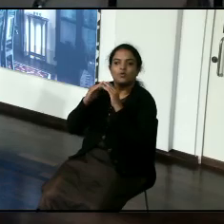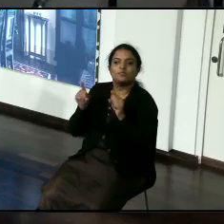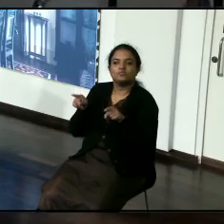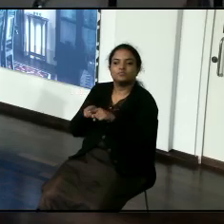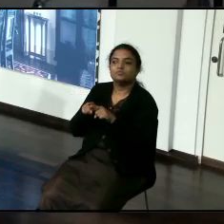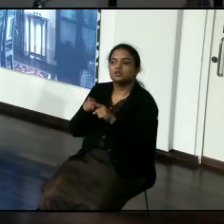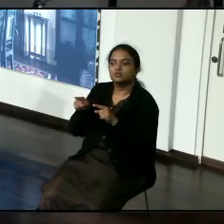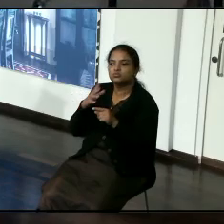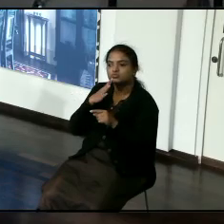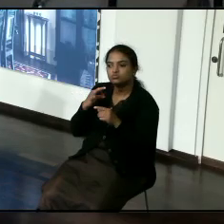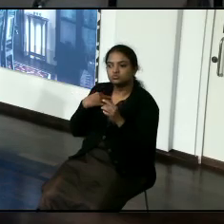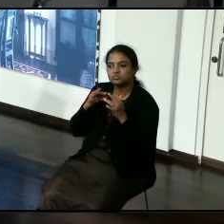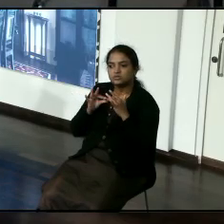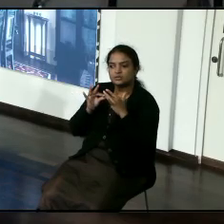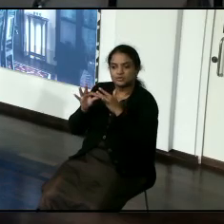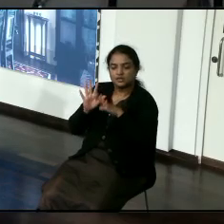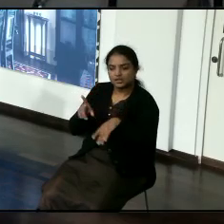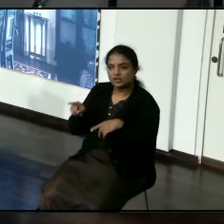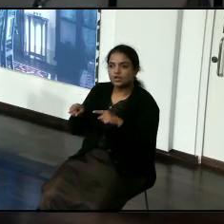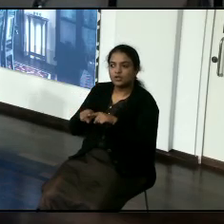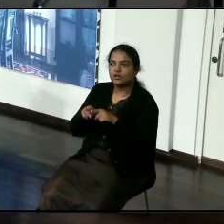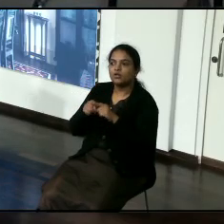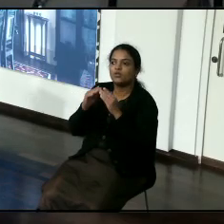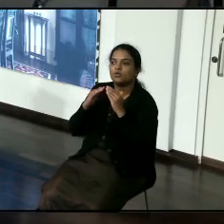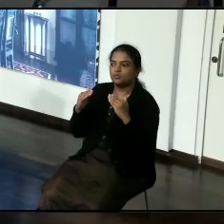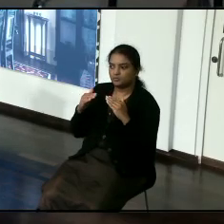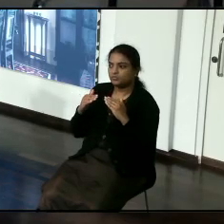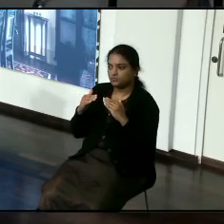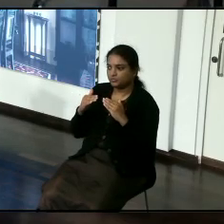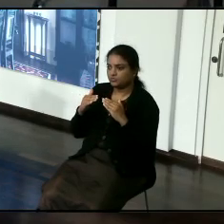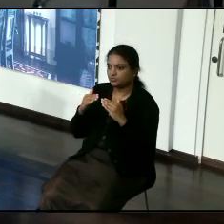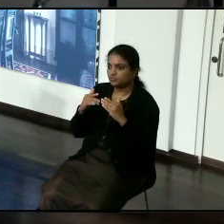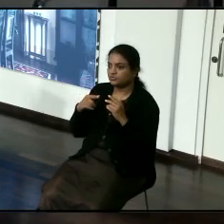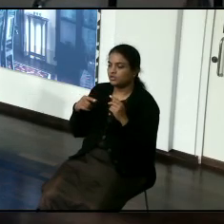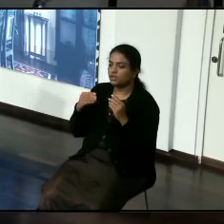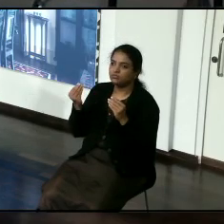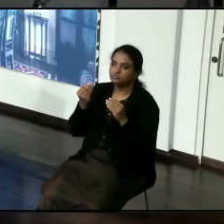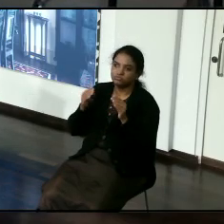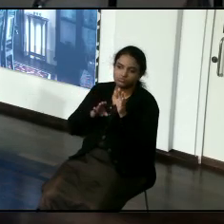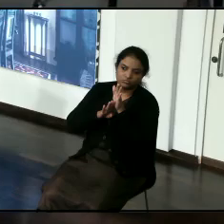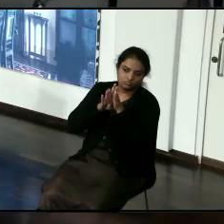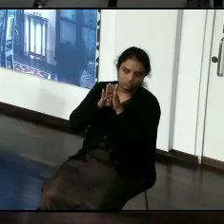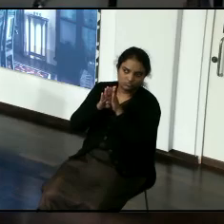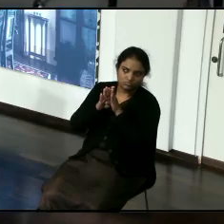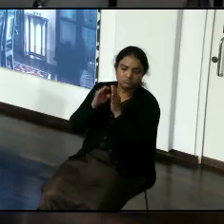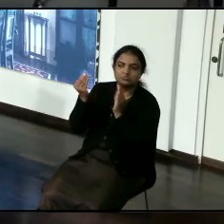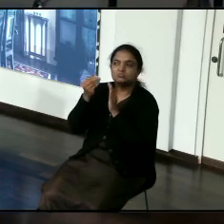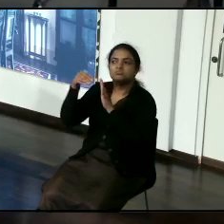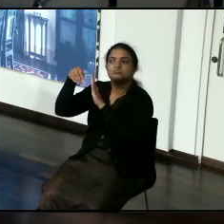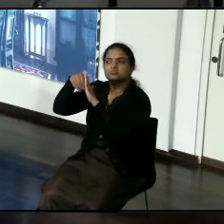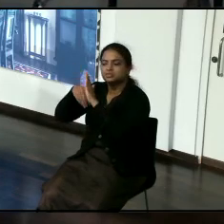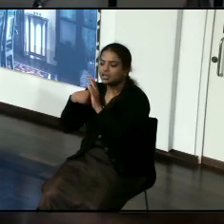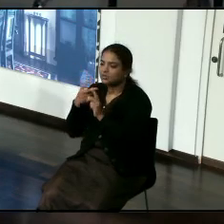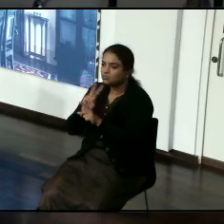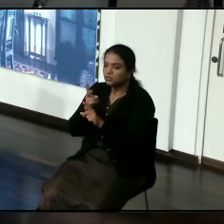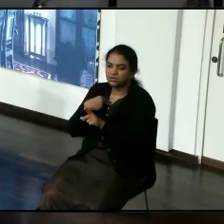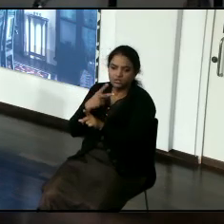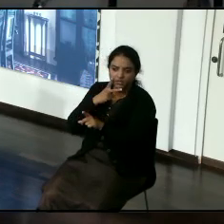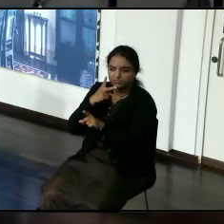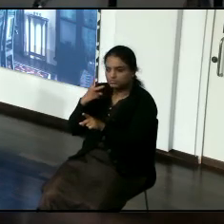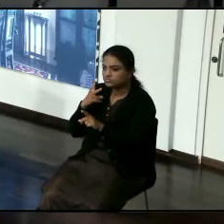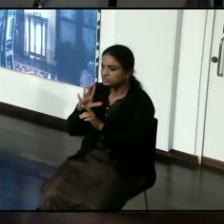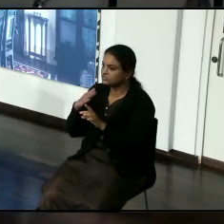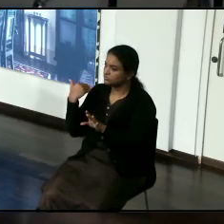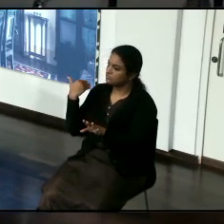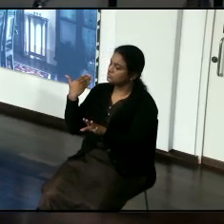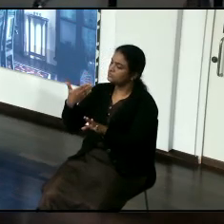special, and in particular, these homes. They have seen the rise and fall of a whole empire. The land they stand on